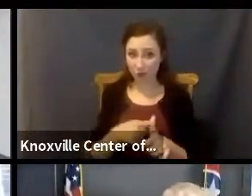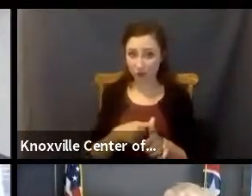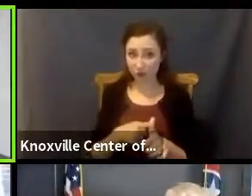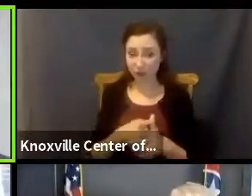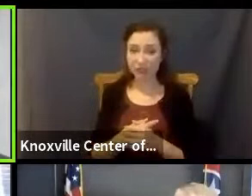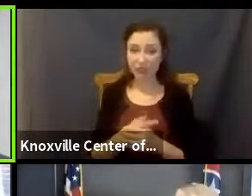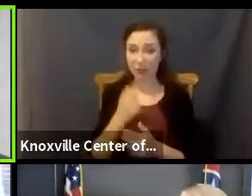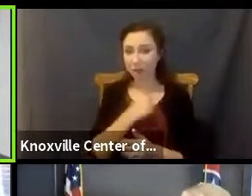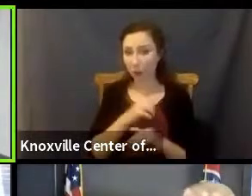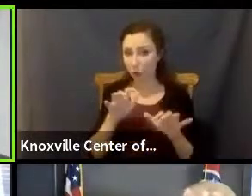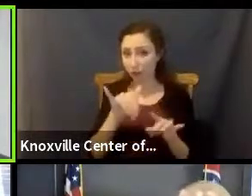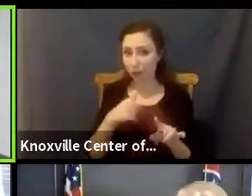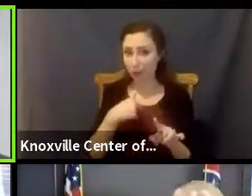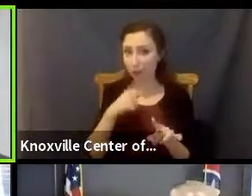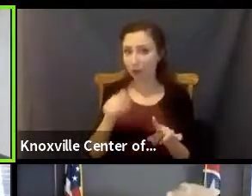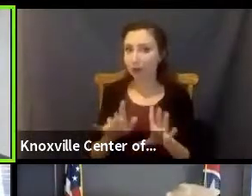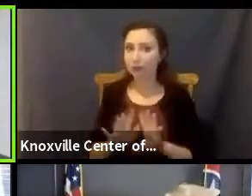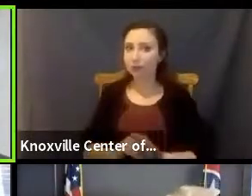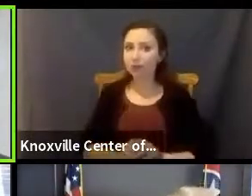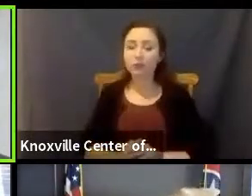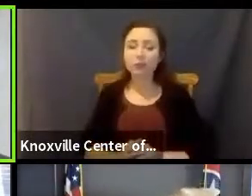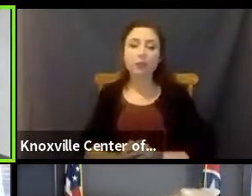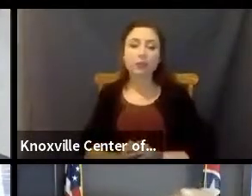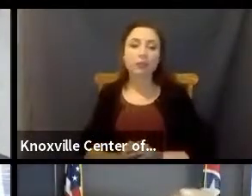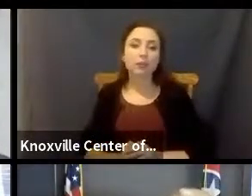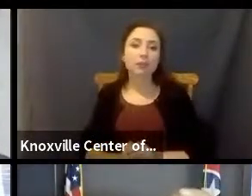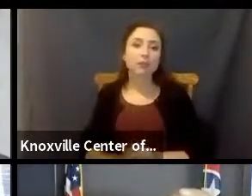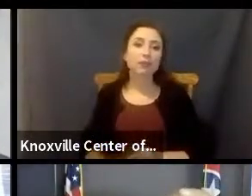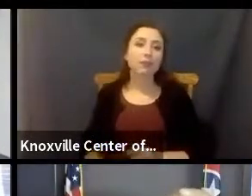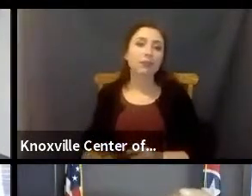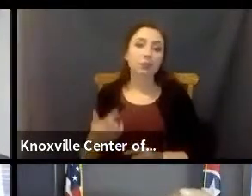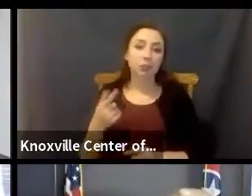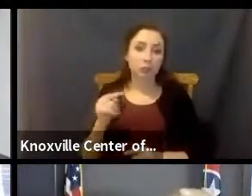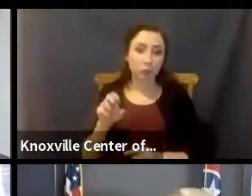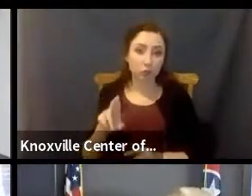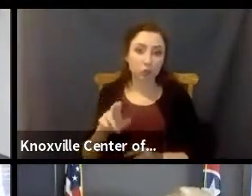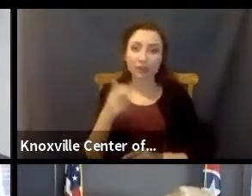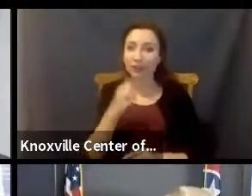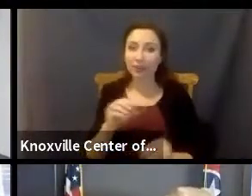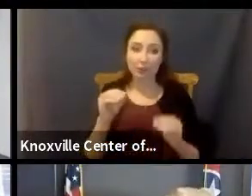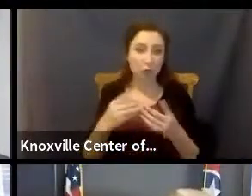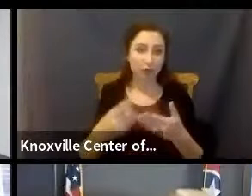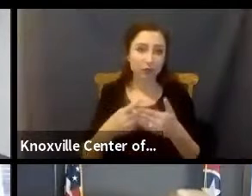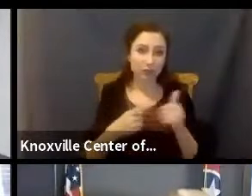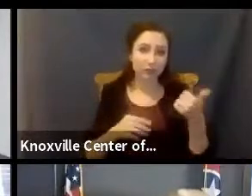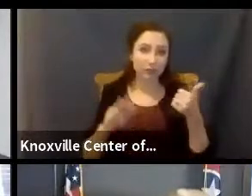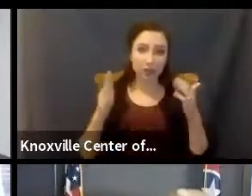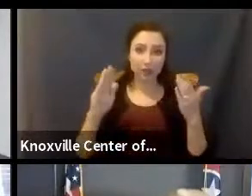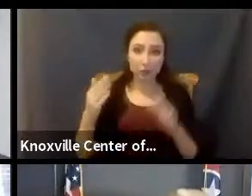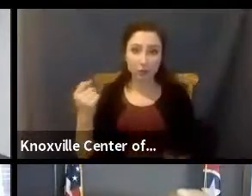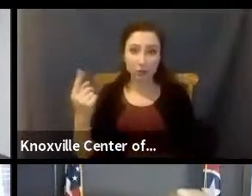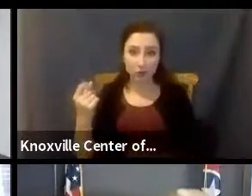we need to do that. thank you, Dr. Buchanan. Any other discussion on 10 versus 11?